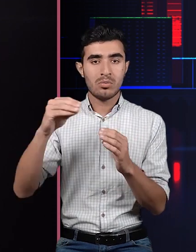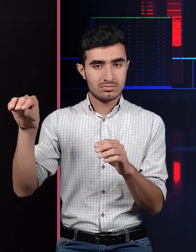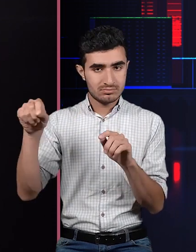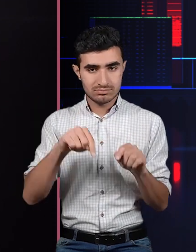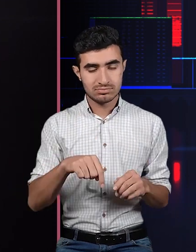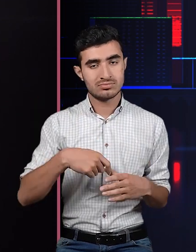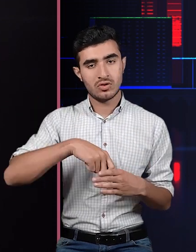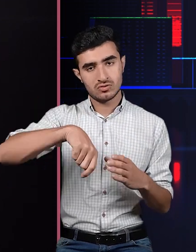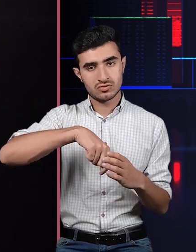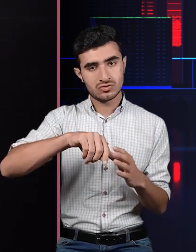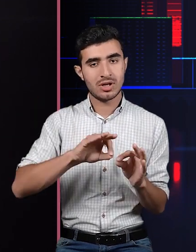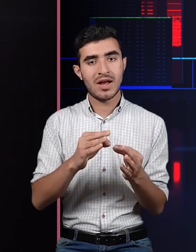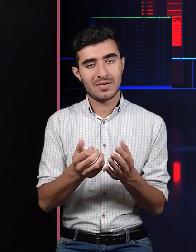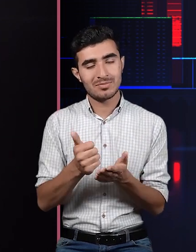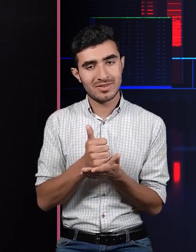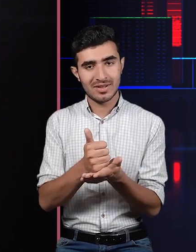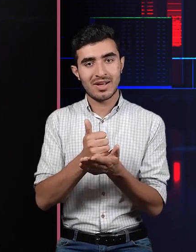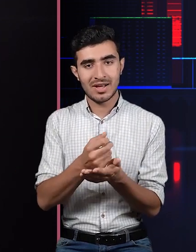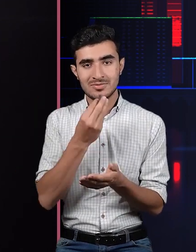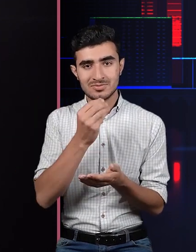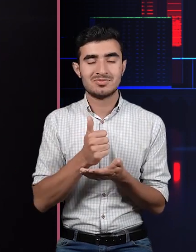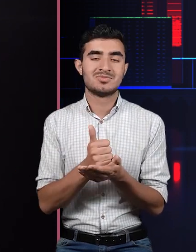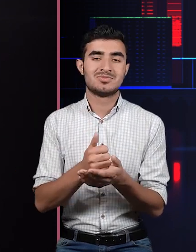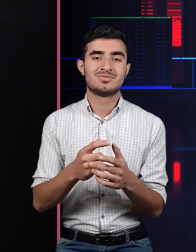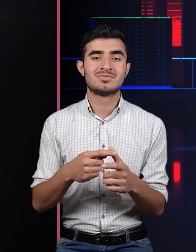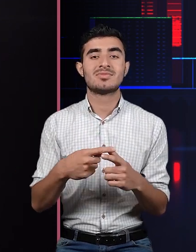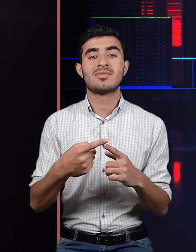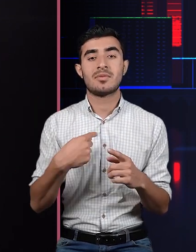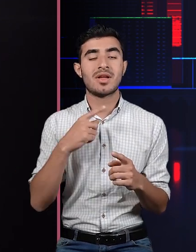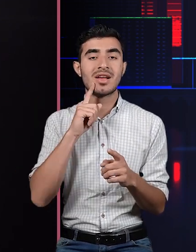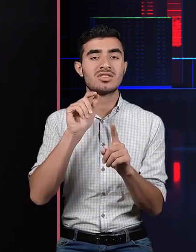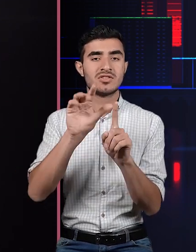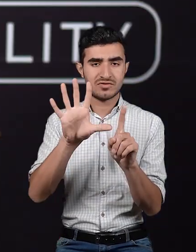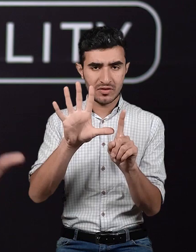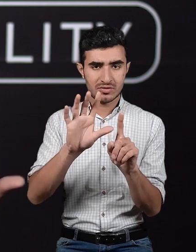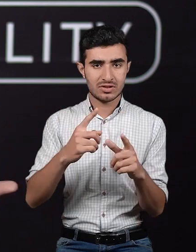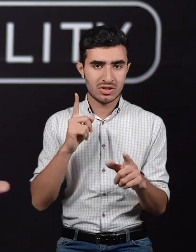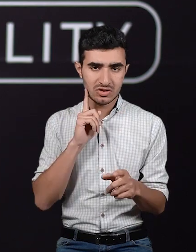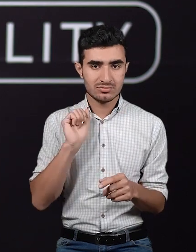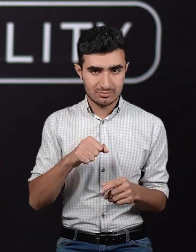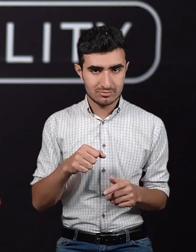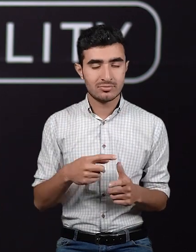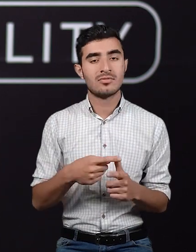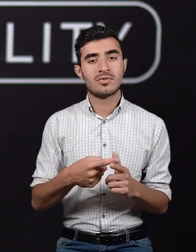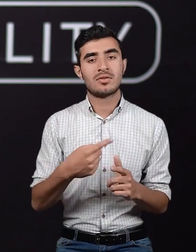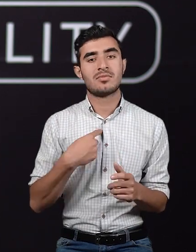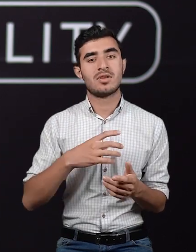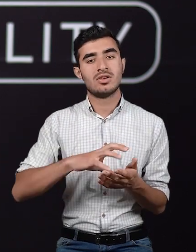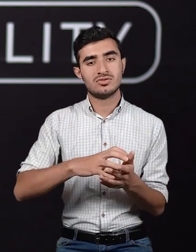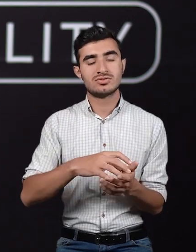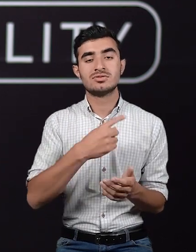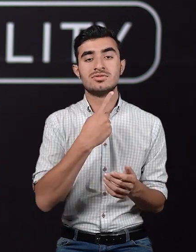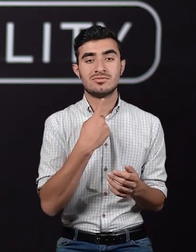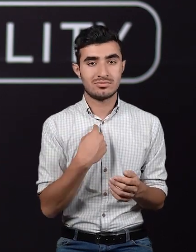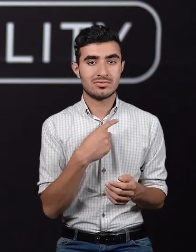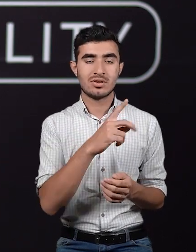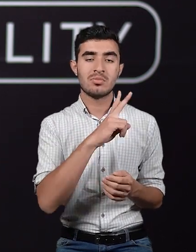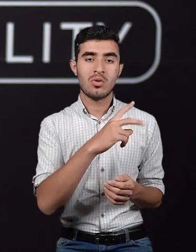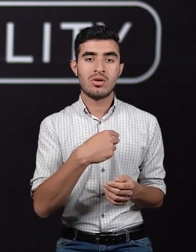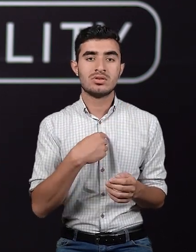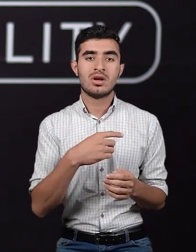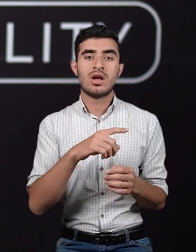then when I was 15, one of my family friends got in touch and said that she wanted me to make a cake for her baby